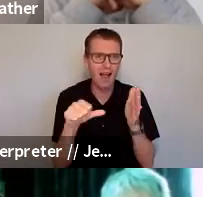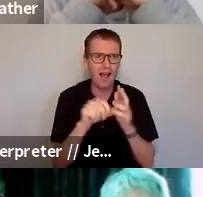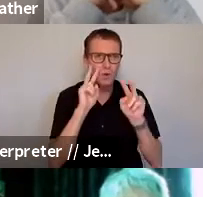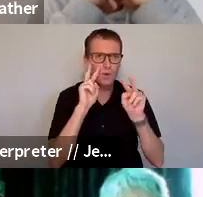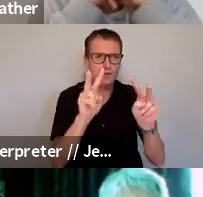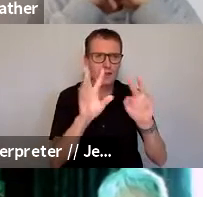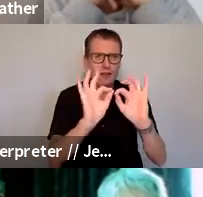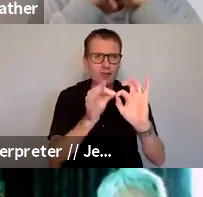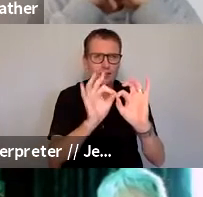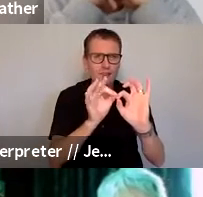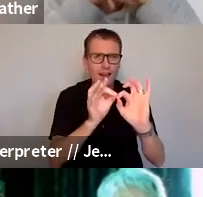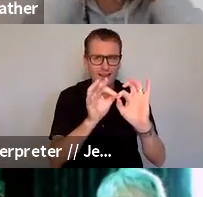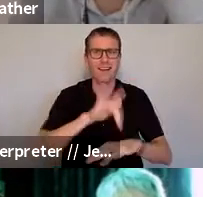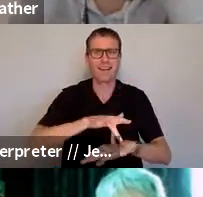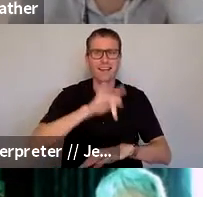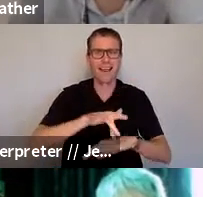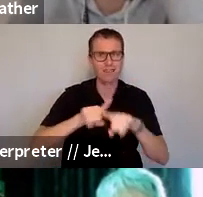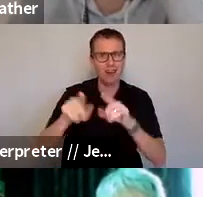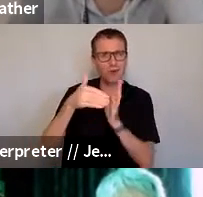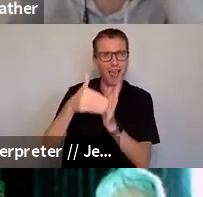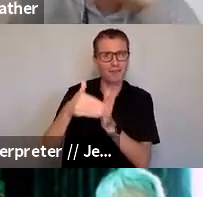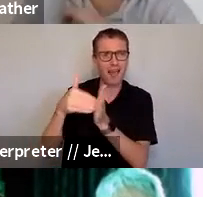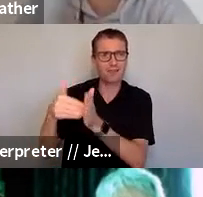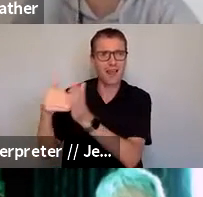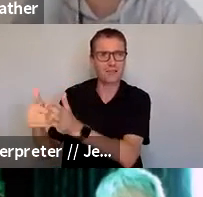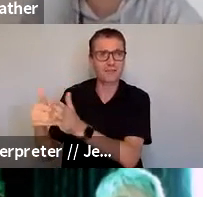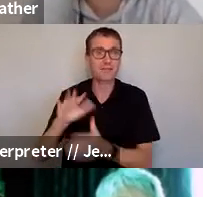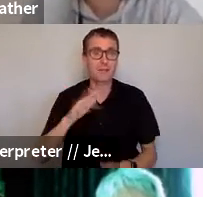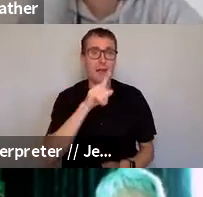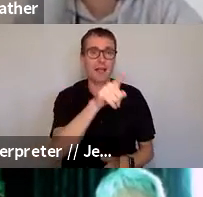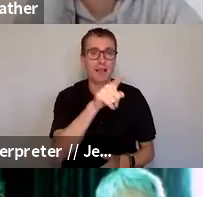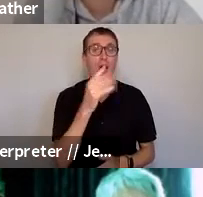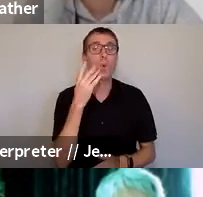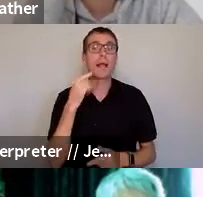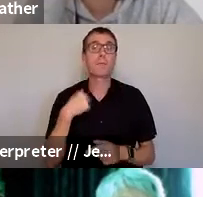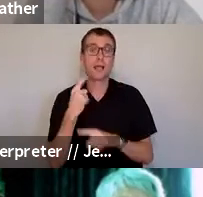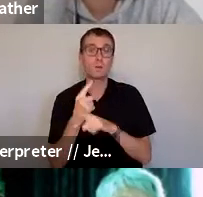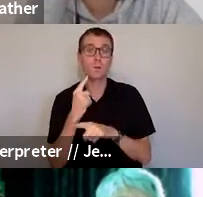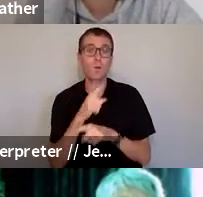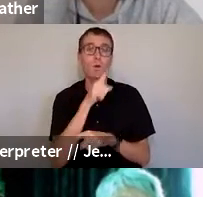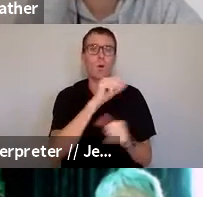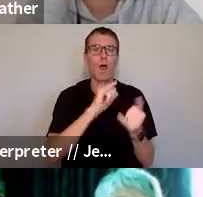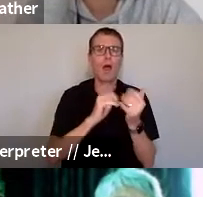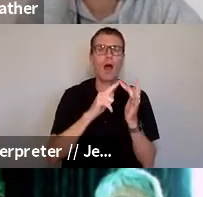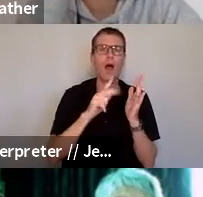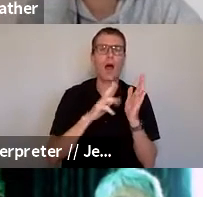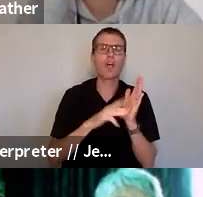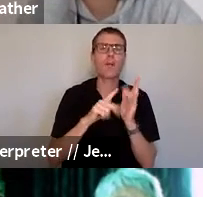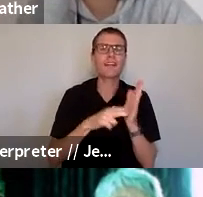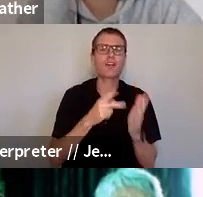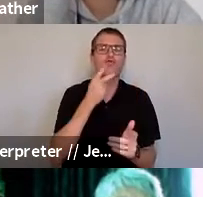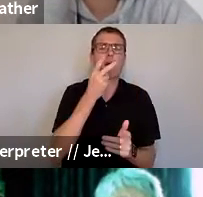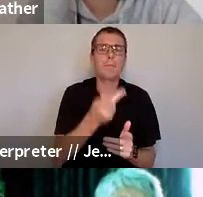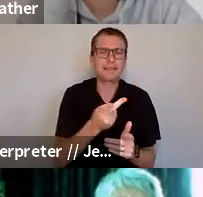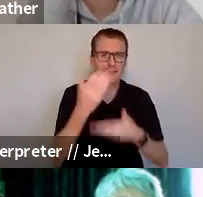them pin the interpreter. So maybe Simon, if you could just repeat your instructions after I've spoken again, that'd be wonderful. Thank you. So